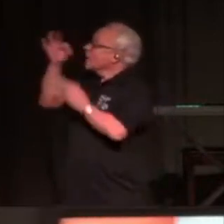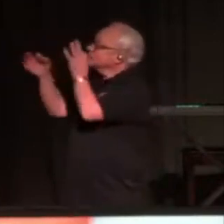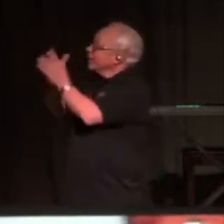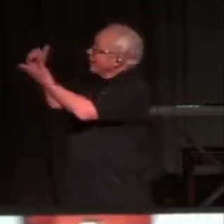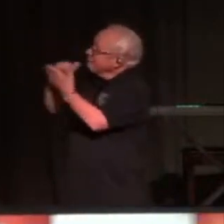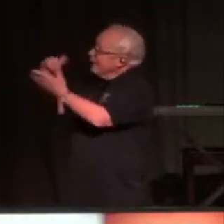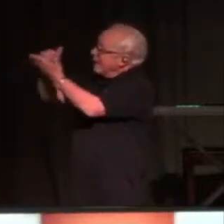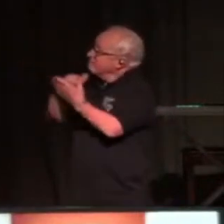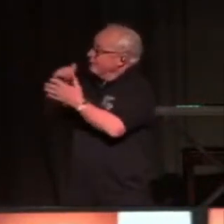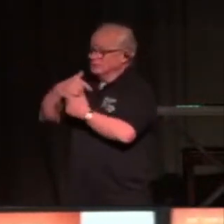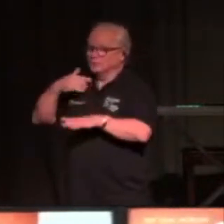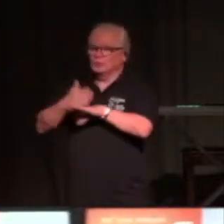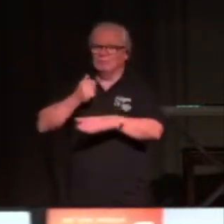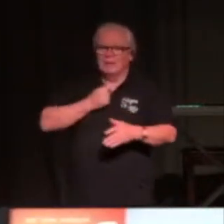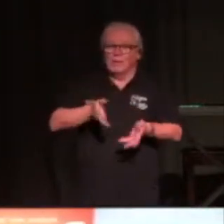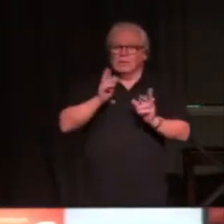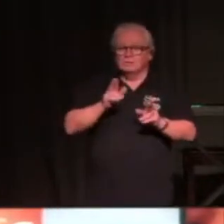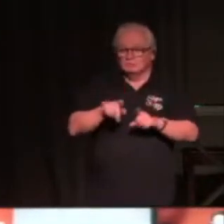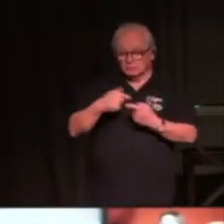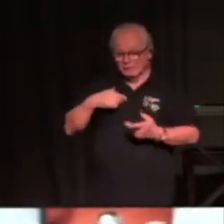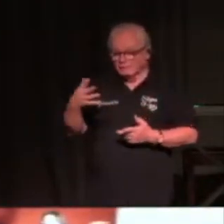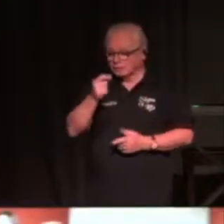And I found out, you know what? He don't go there.